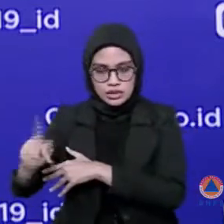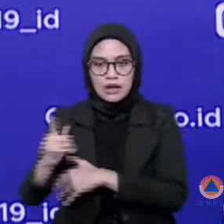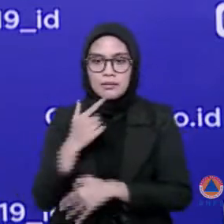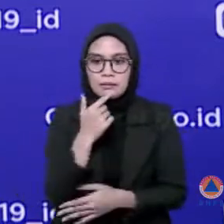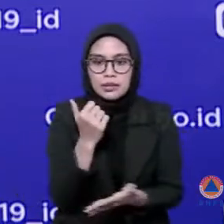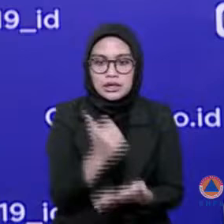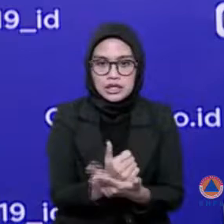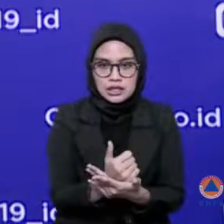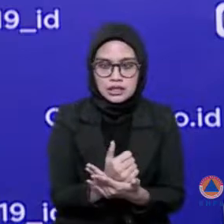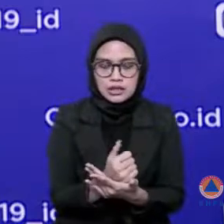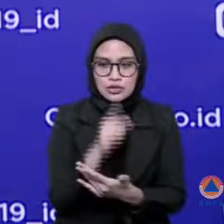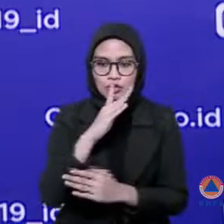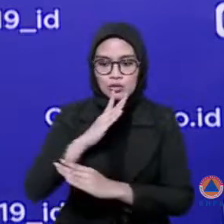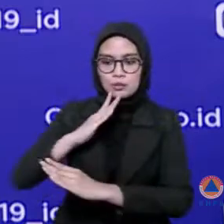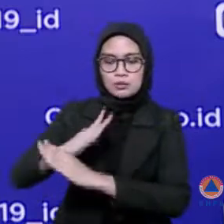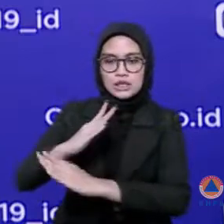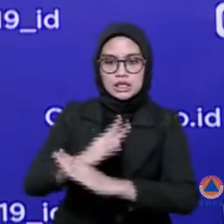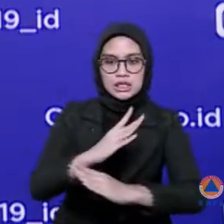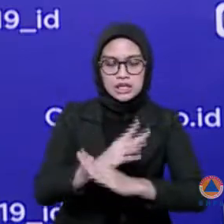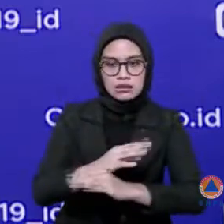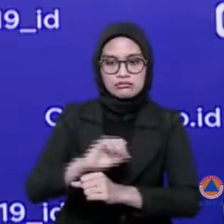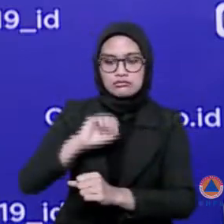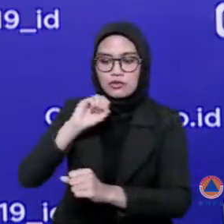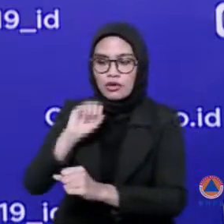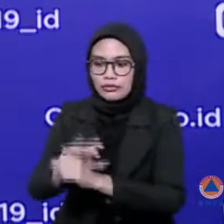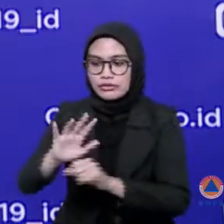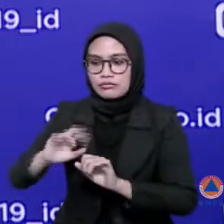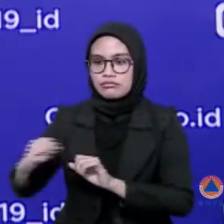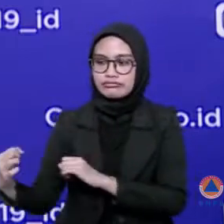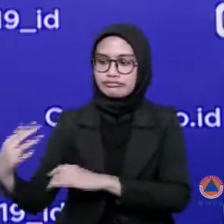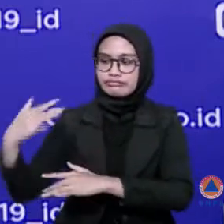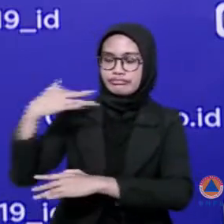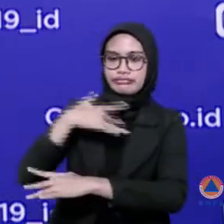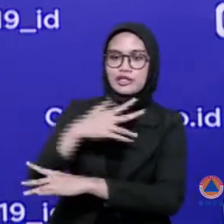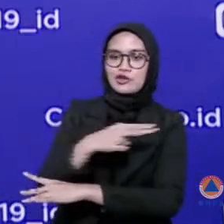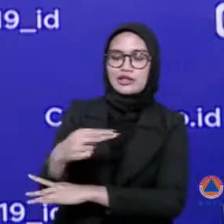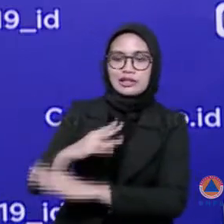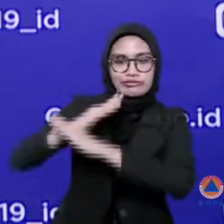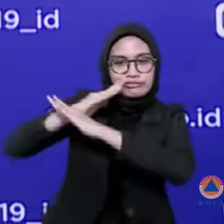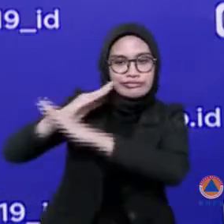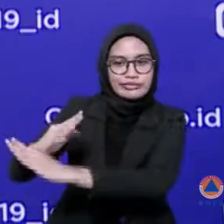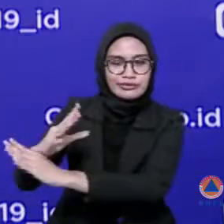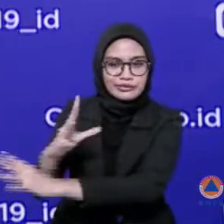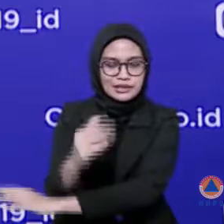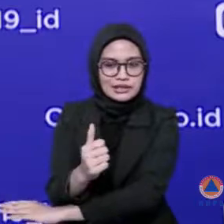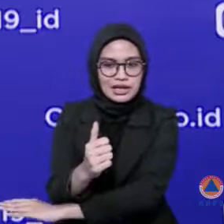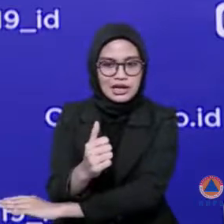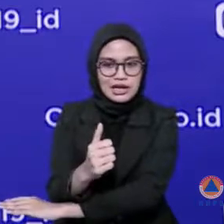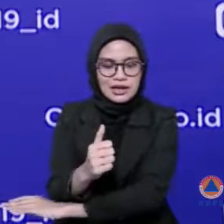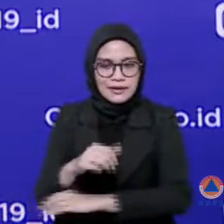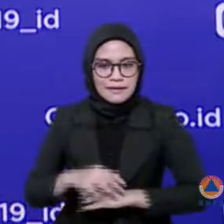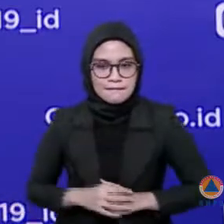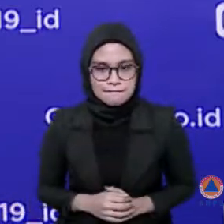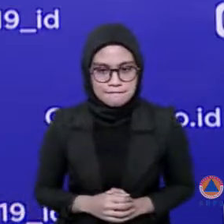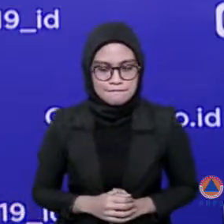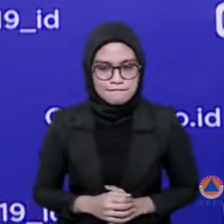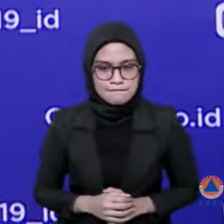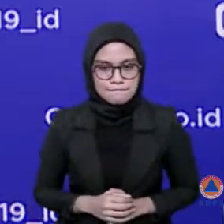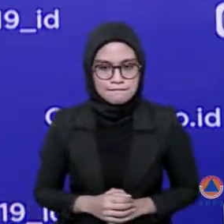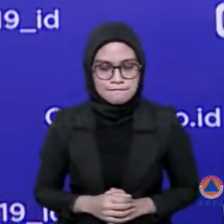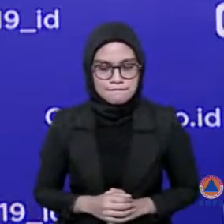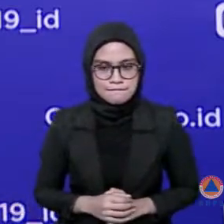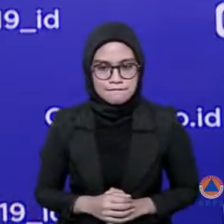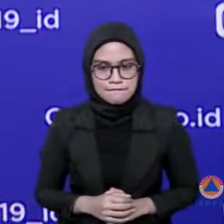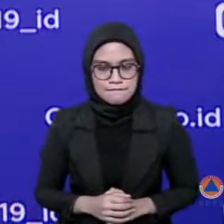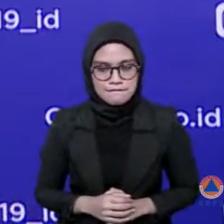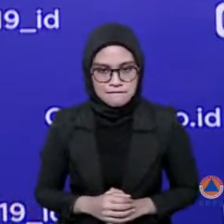can reduce the rate of transmission on the basis of the strength of cooperation with the community. Regarding